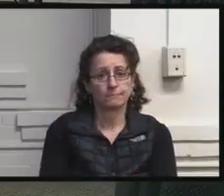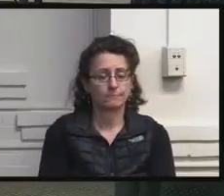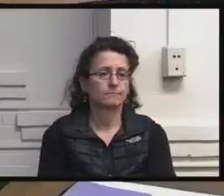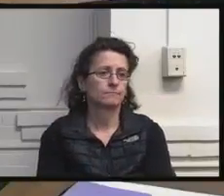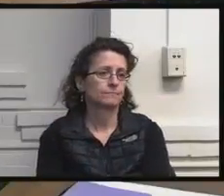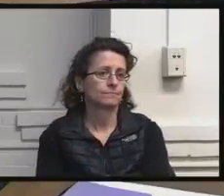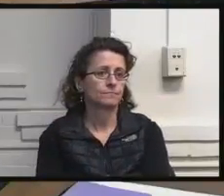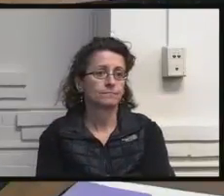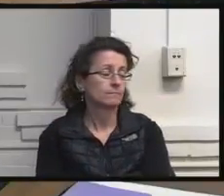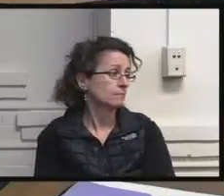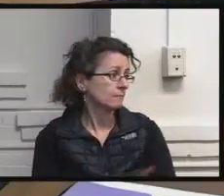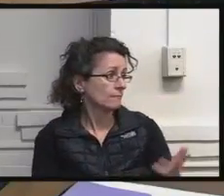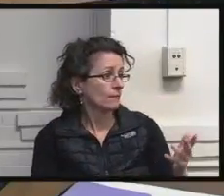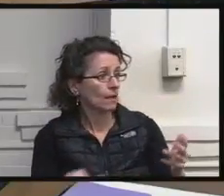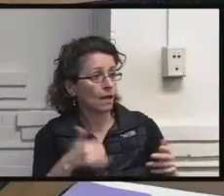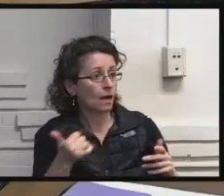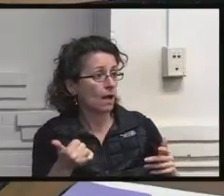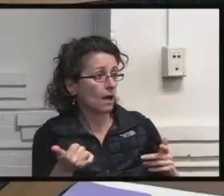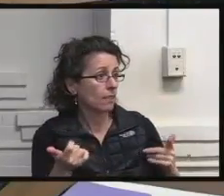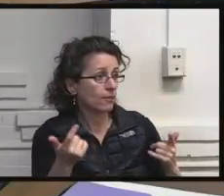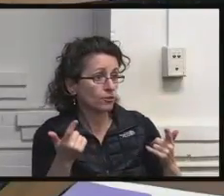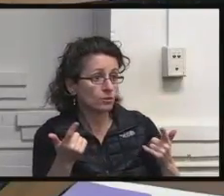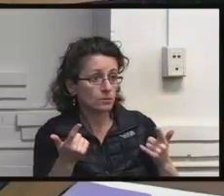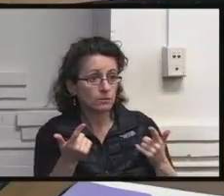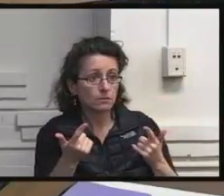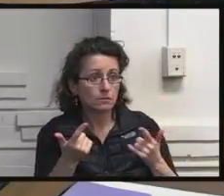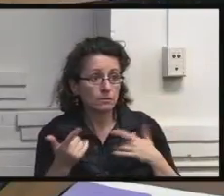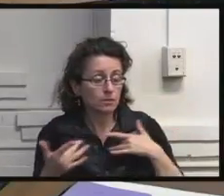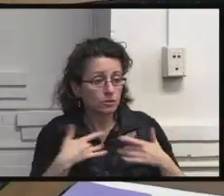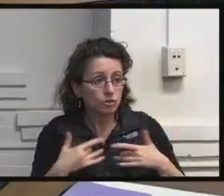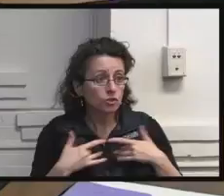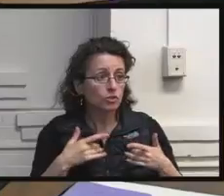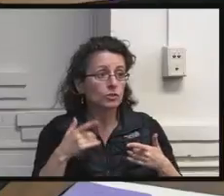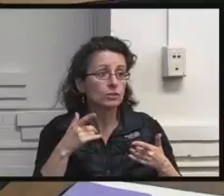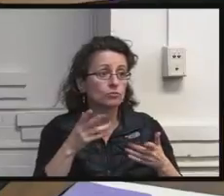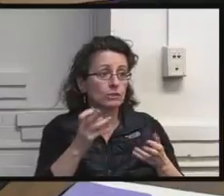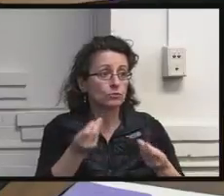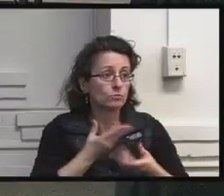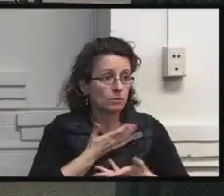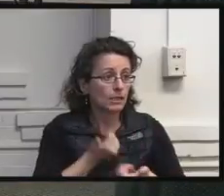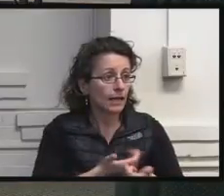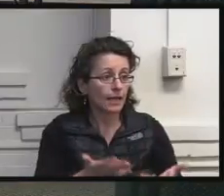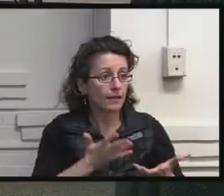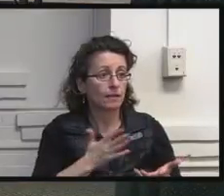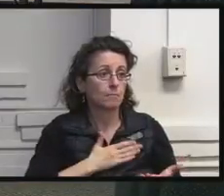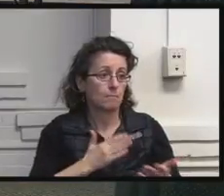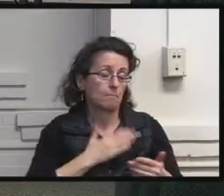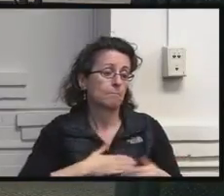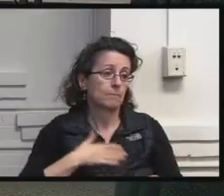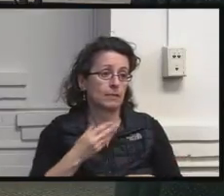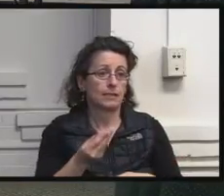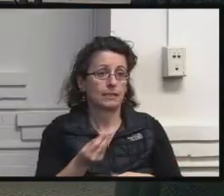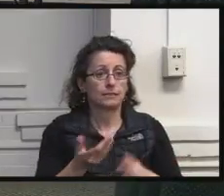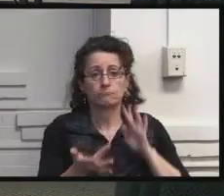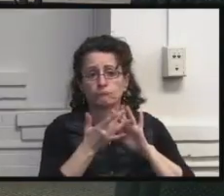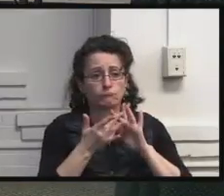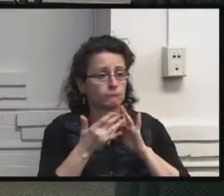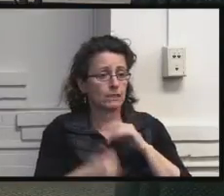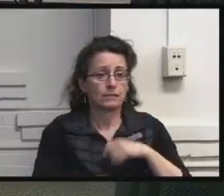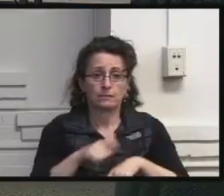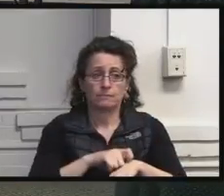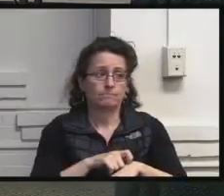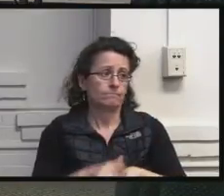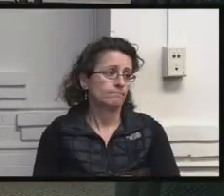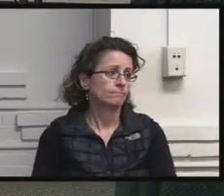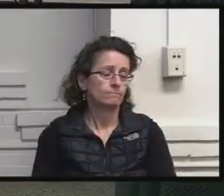Good. And other than that, if there's any other considerations that we're not aware of, anything we should be made aware of, please feel free to contact us and let us